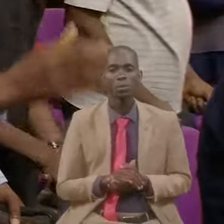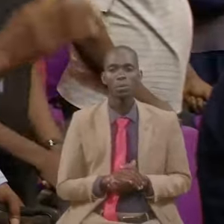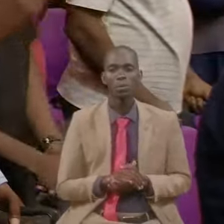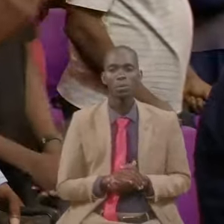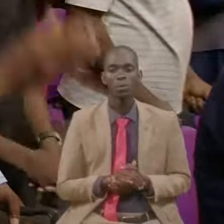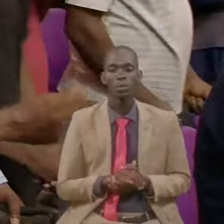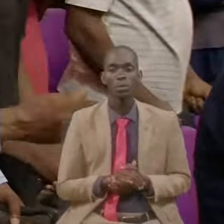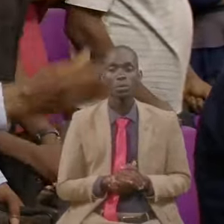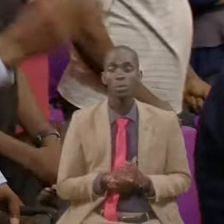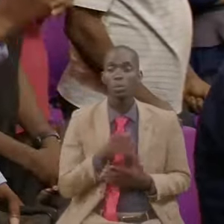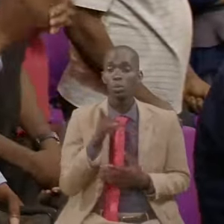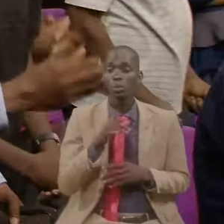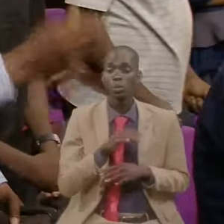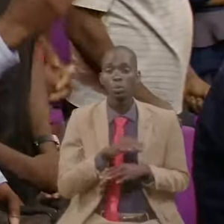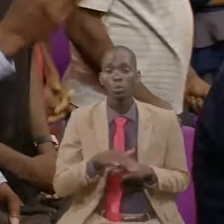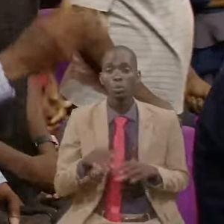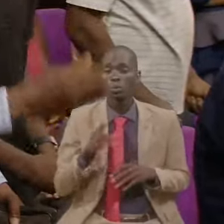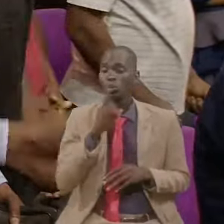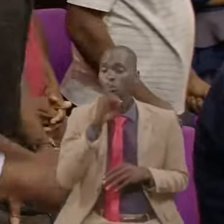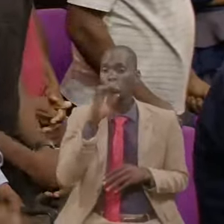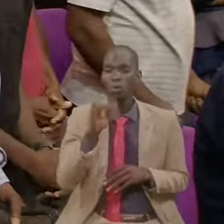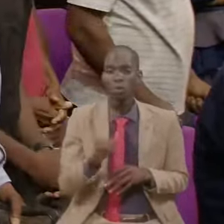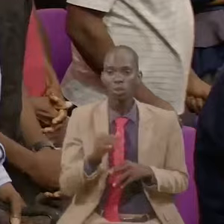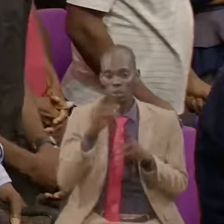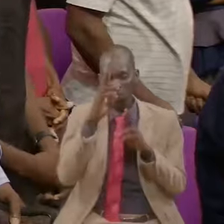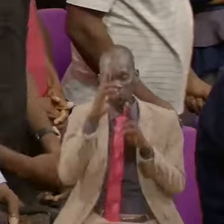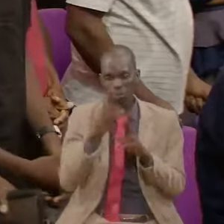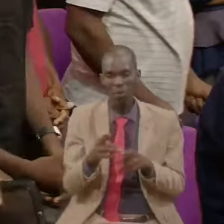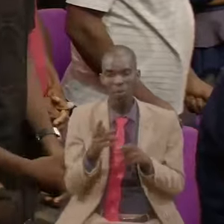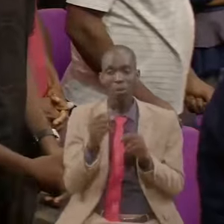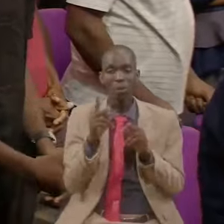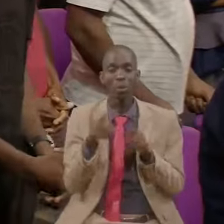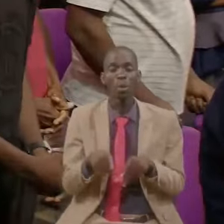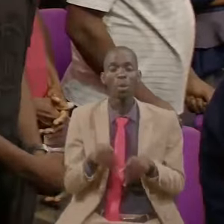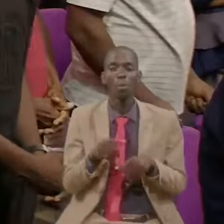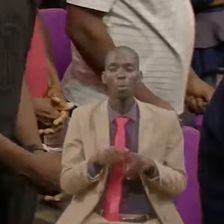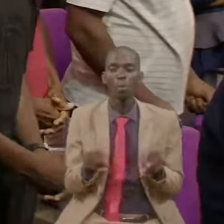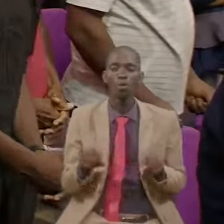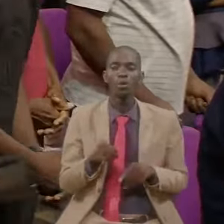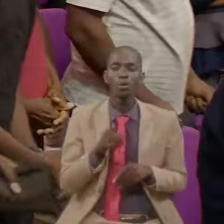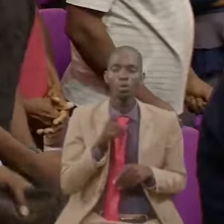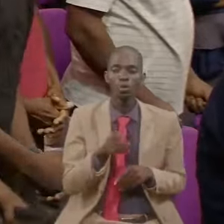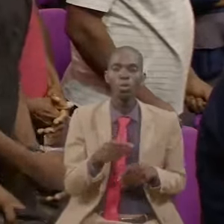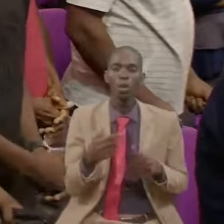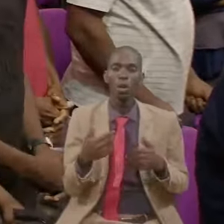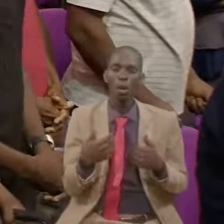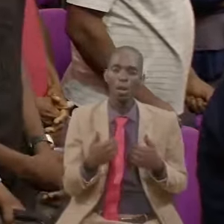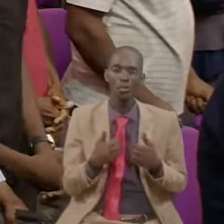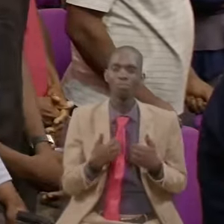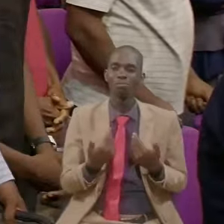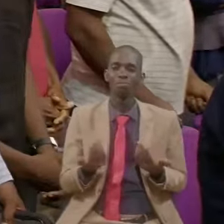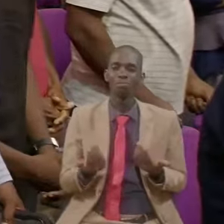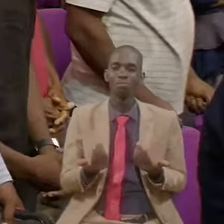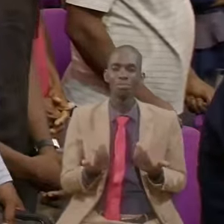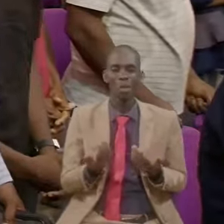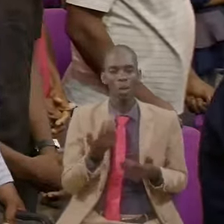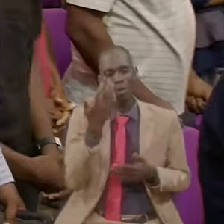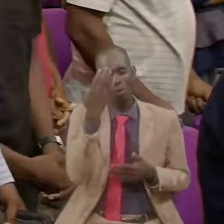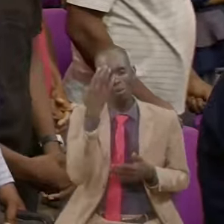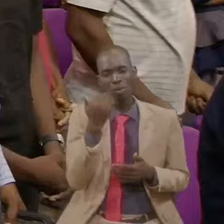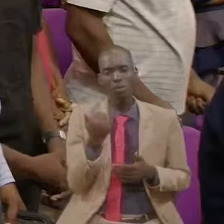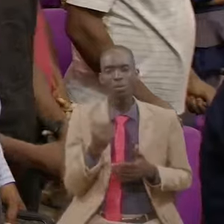You don't really respect the person, but you act as if I respect. Why?